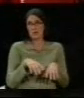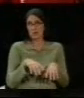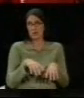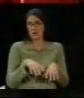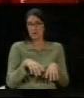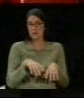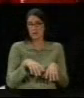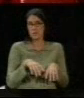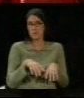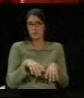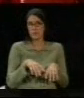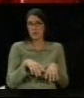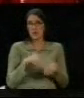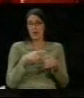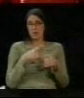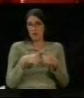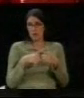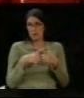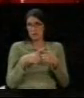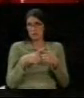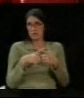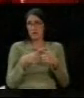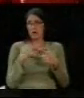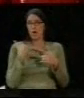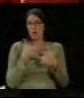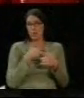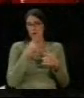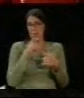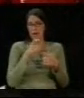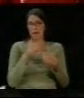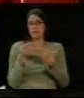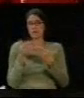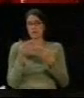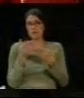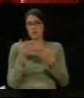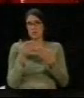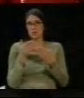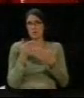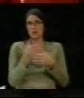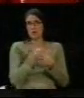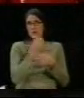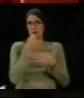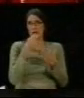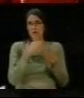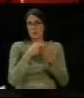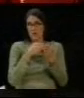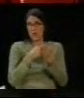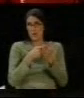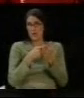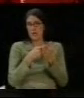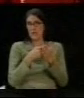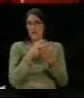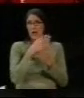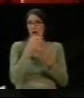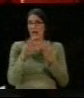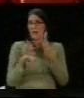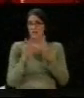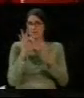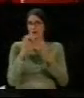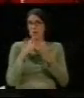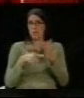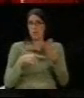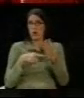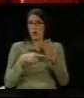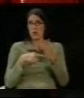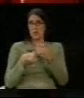close on our side, then we have to take that money and turn immediately and find what you've told us to